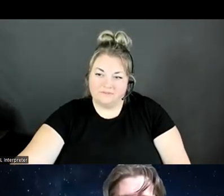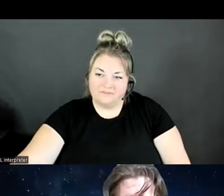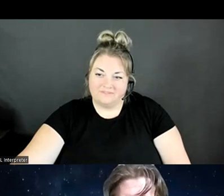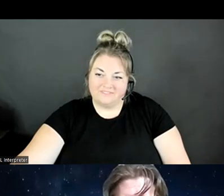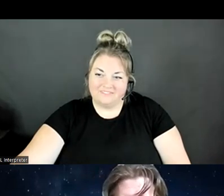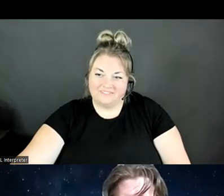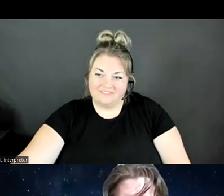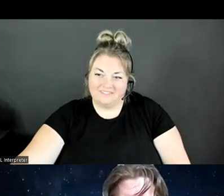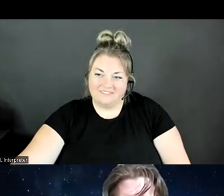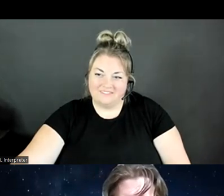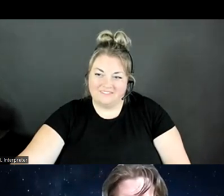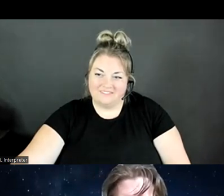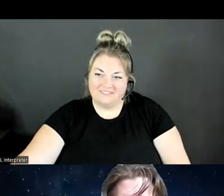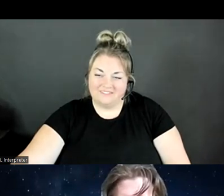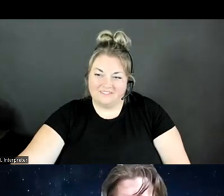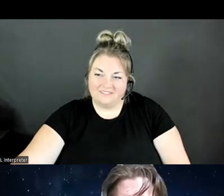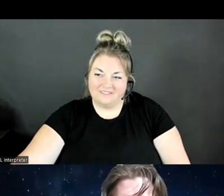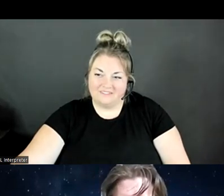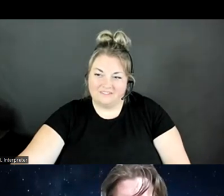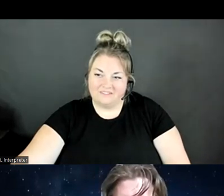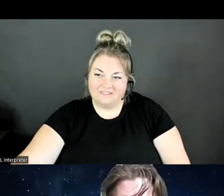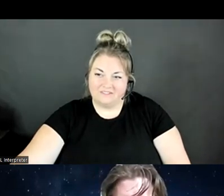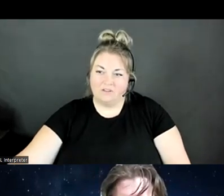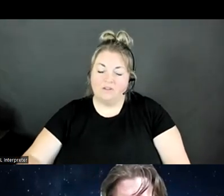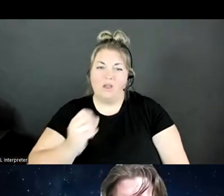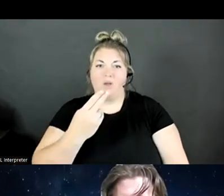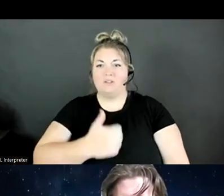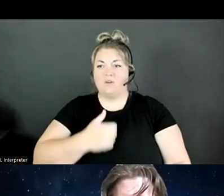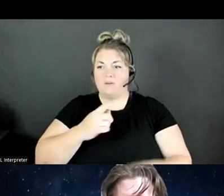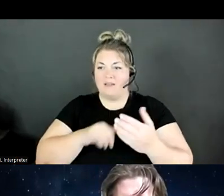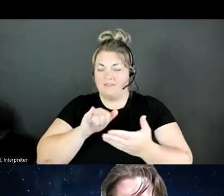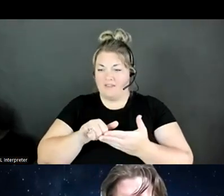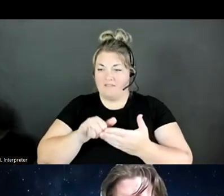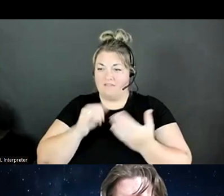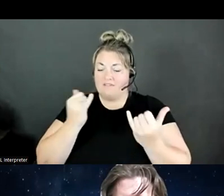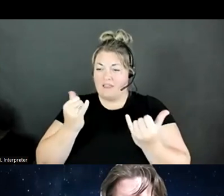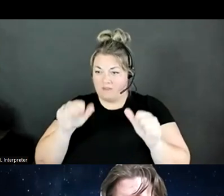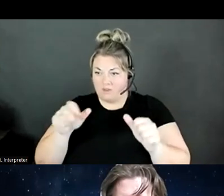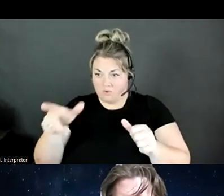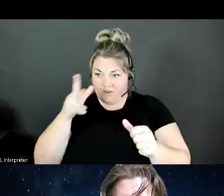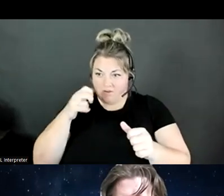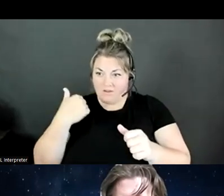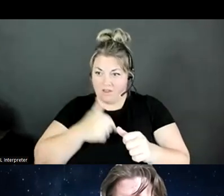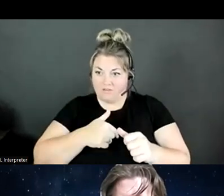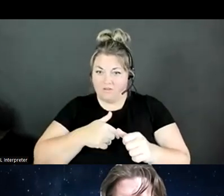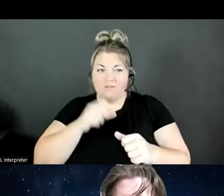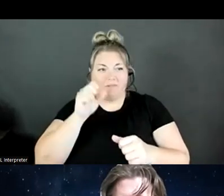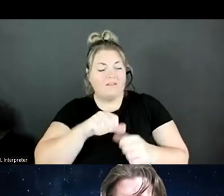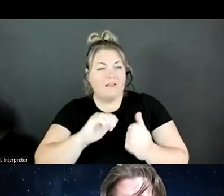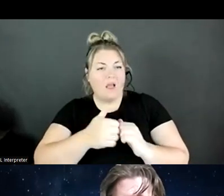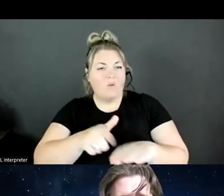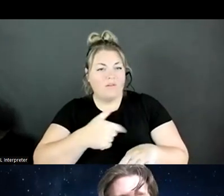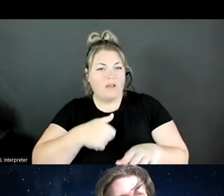Yeah, Oh, sorry about that. there we go. Now can you hear us? Yes, how long have I been